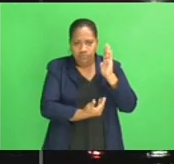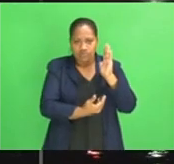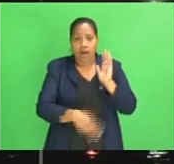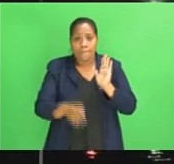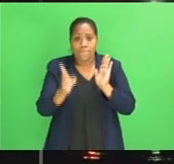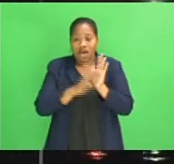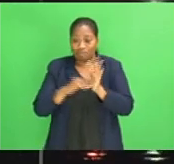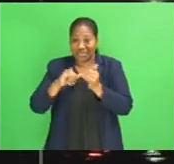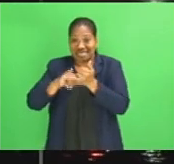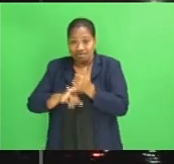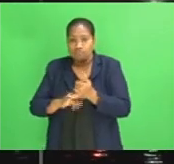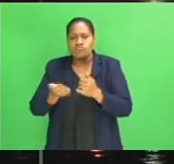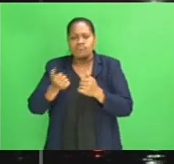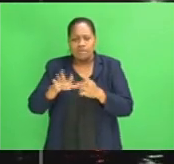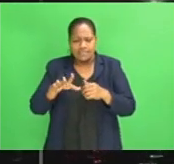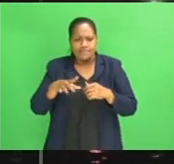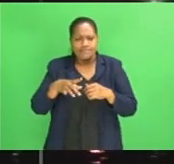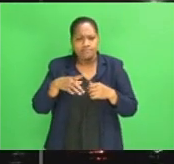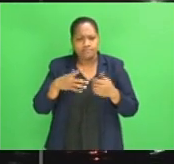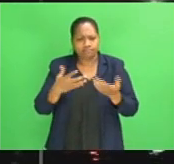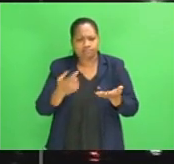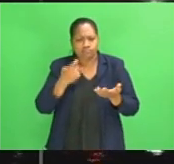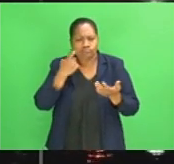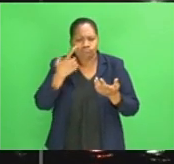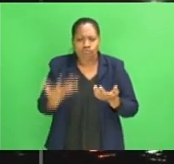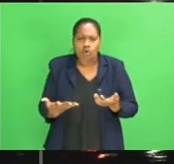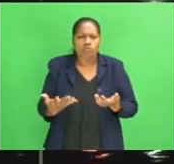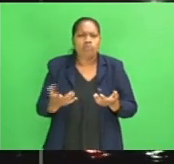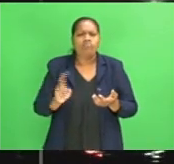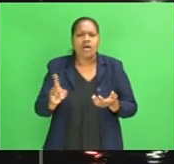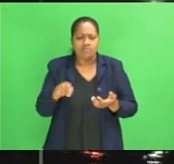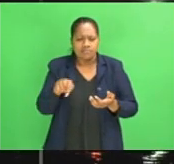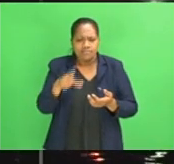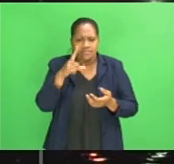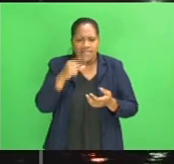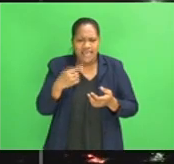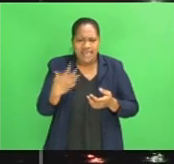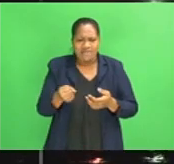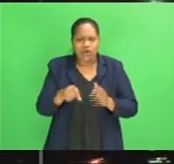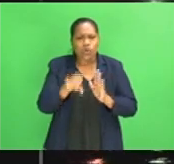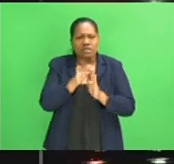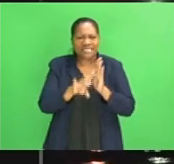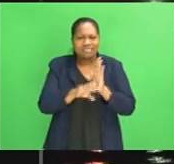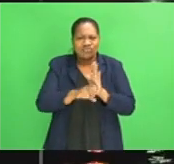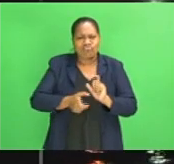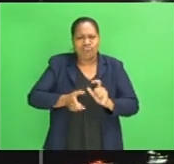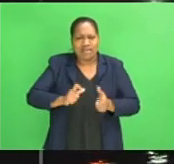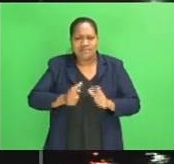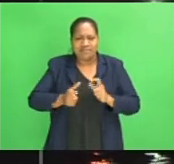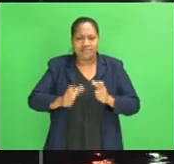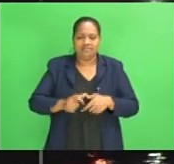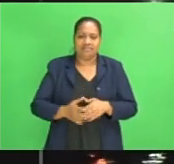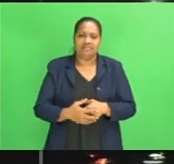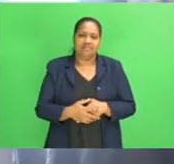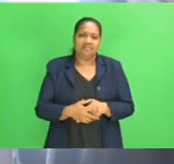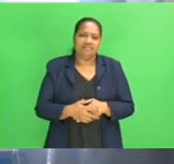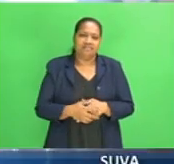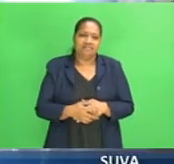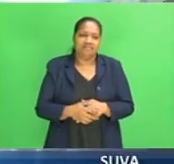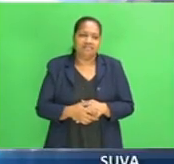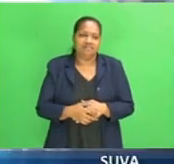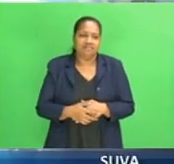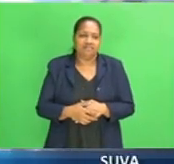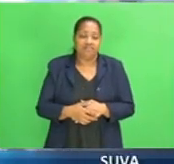has already indicated this may result in a constitutional crisis. Lena Rees has more. According to